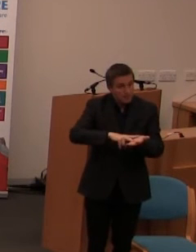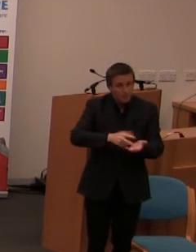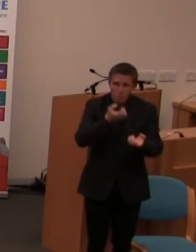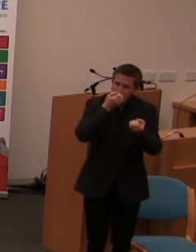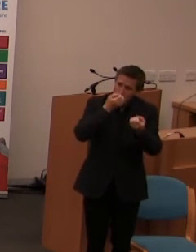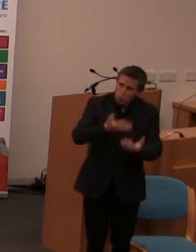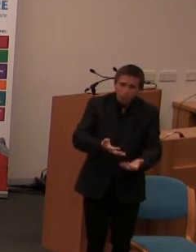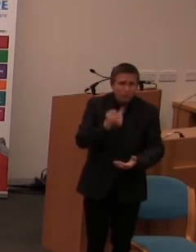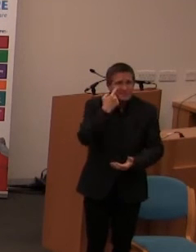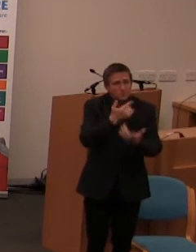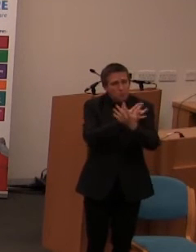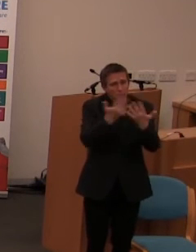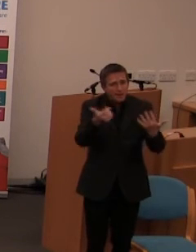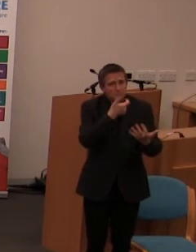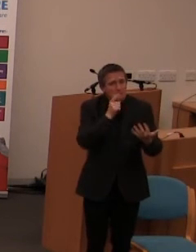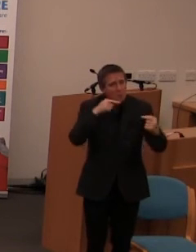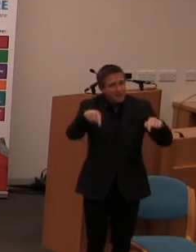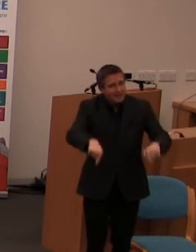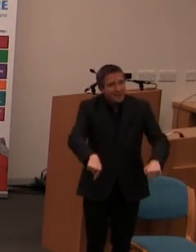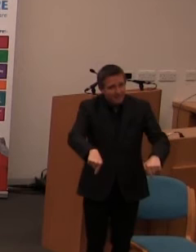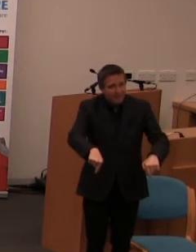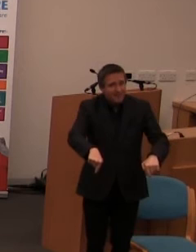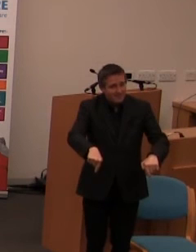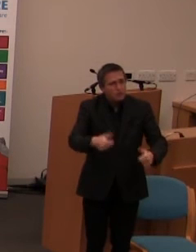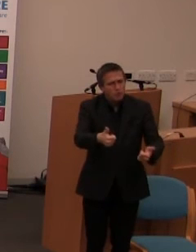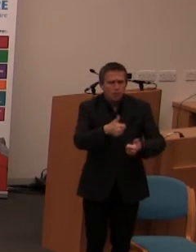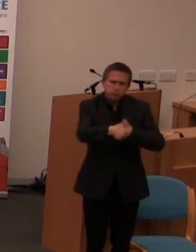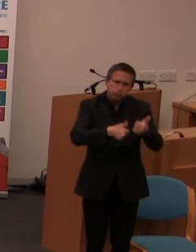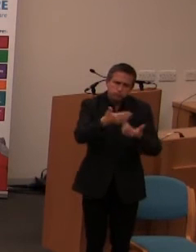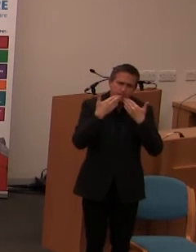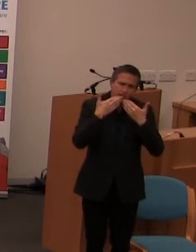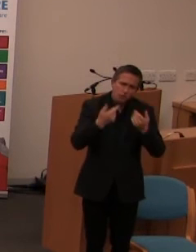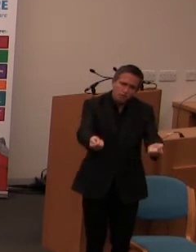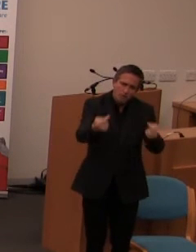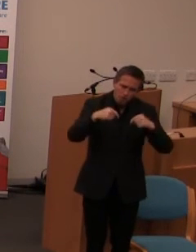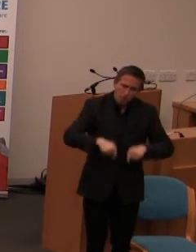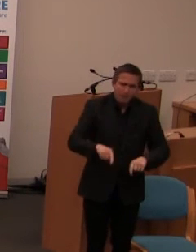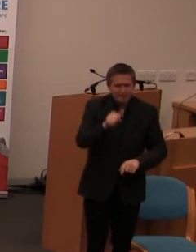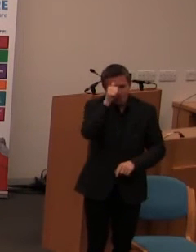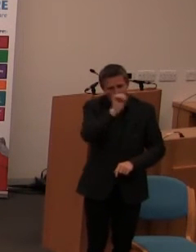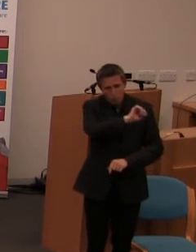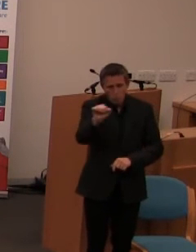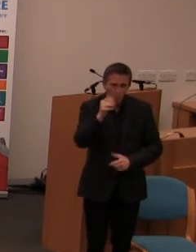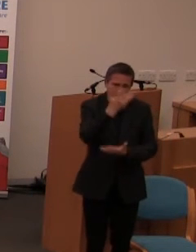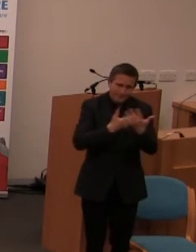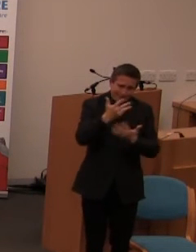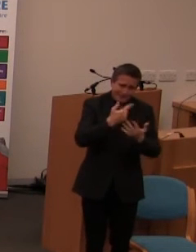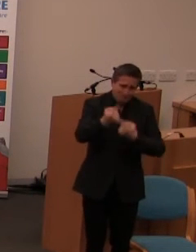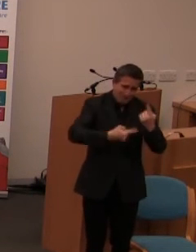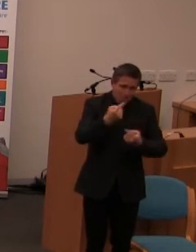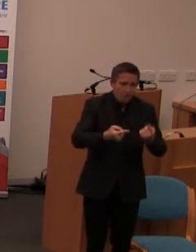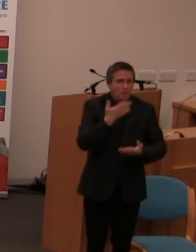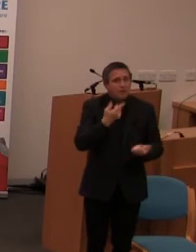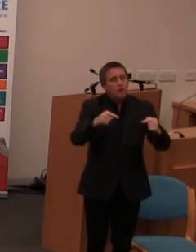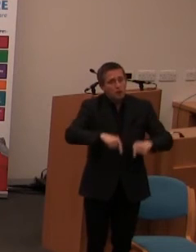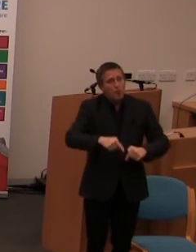such a good turnout today as well. So I express a great deal of gratitude for you taking time out of your schedules to come along and contribute